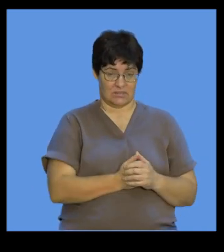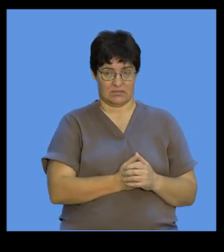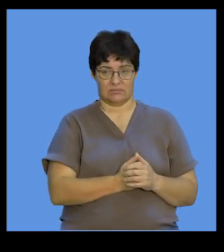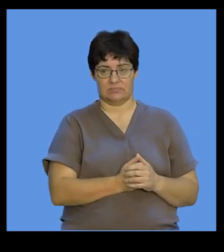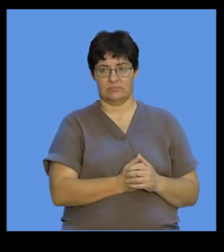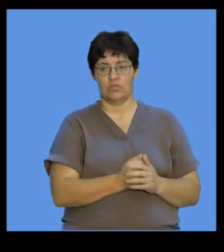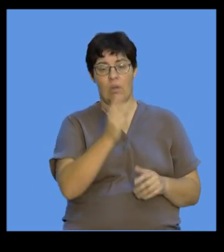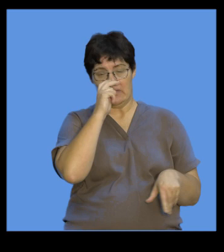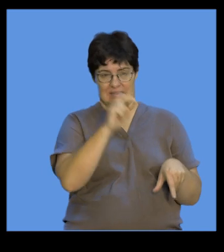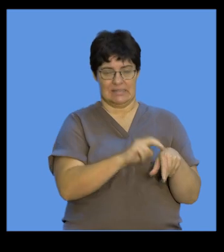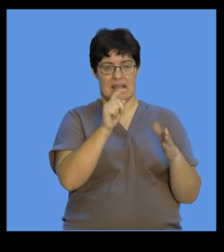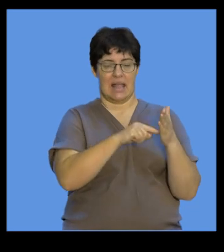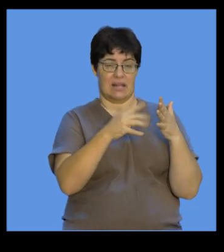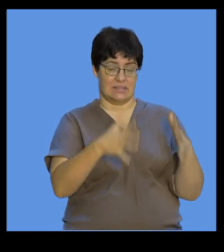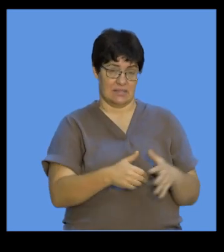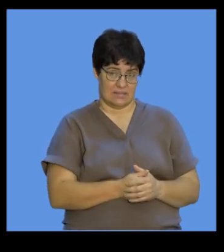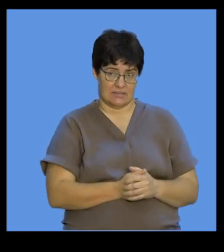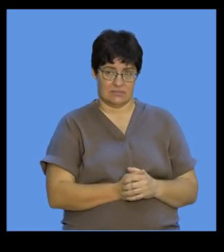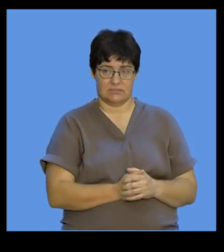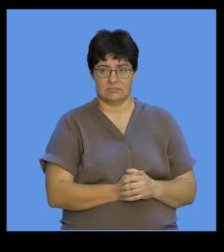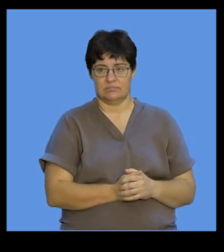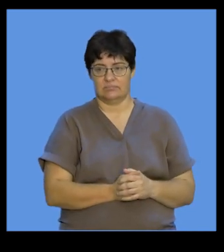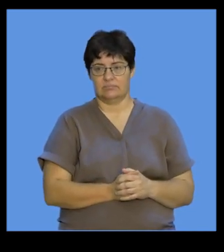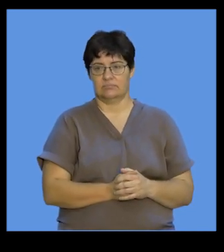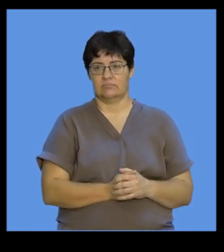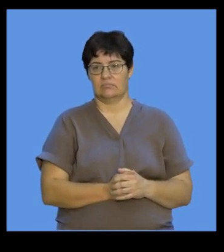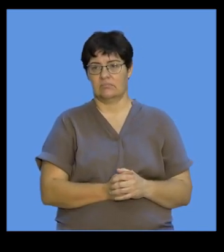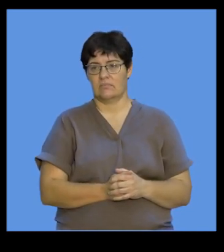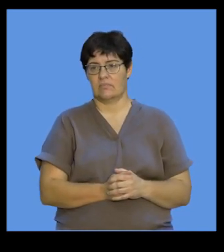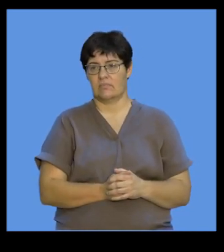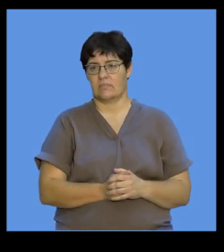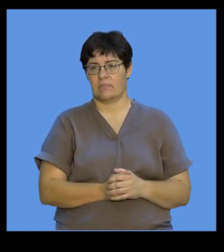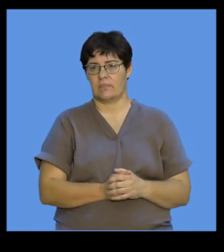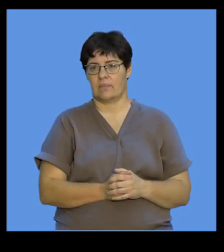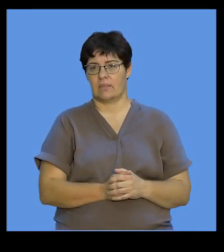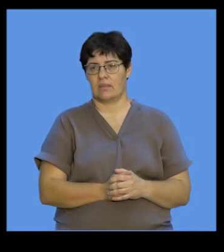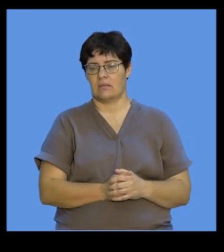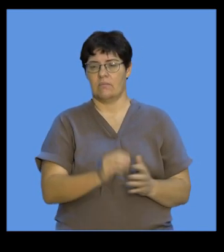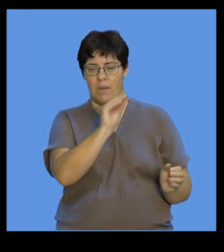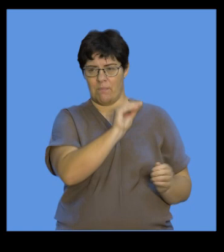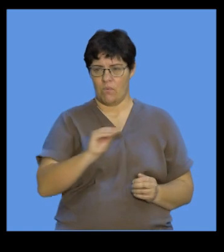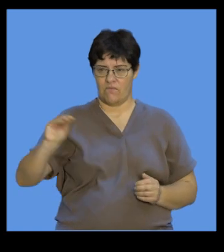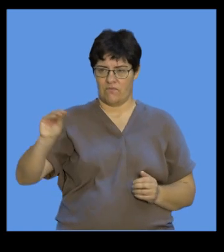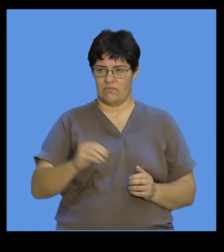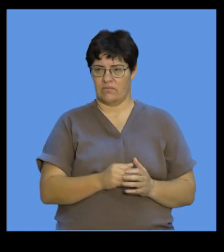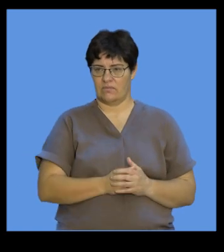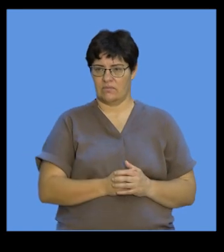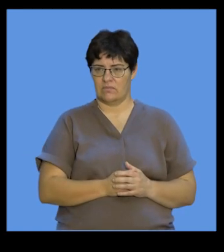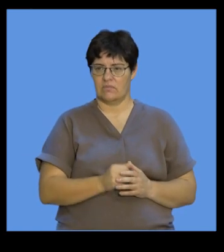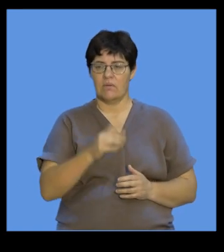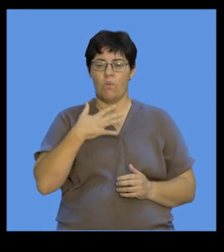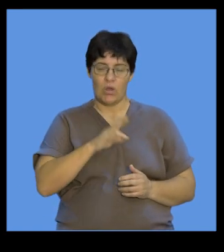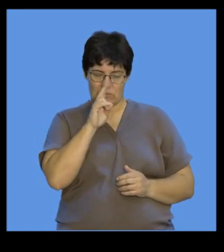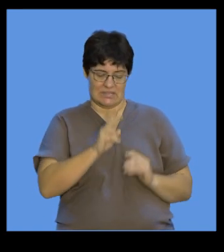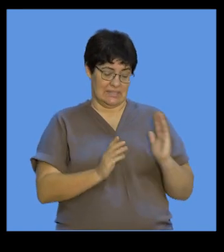the calculator because, well, it's important. So let me put it over here so I can see